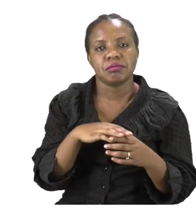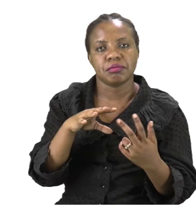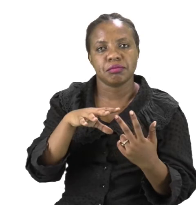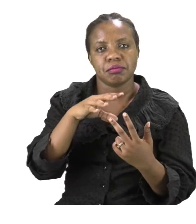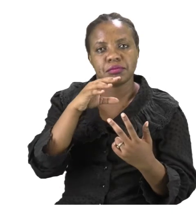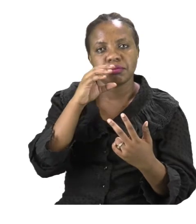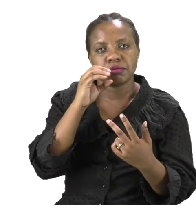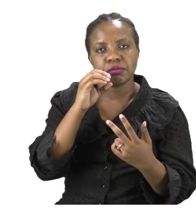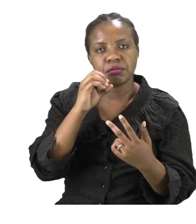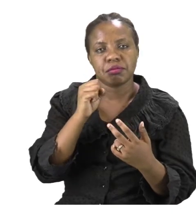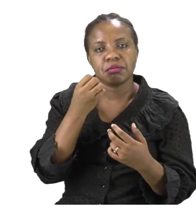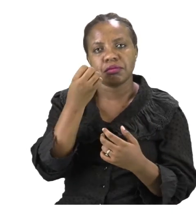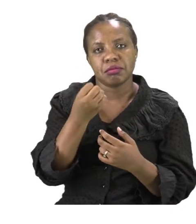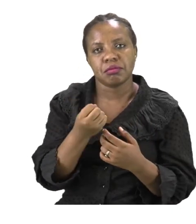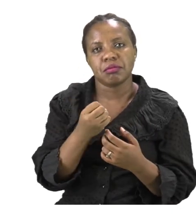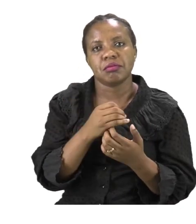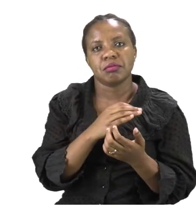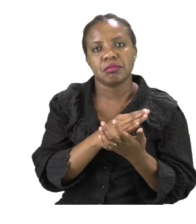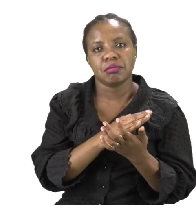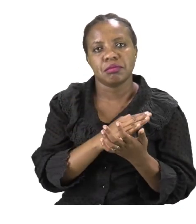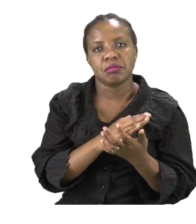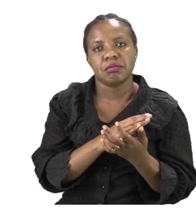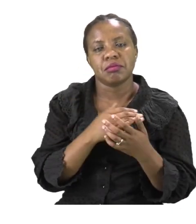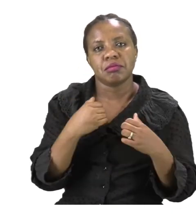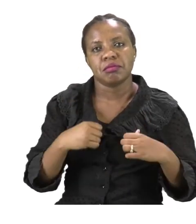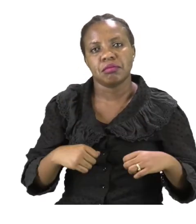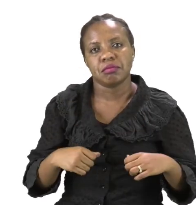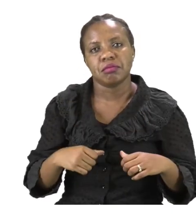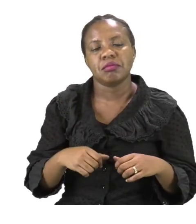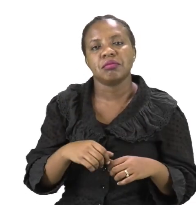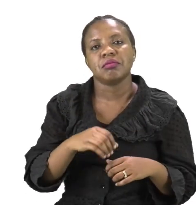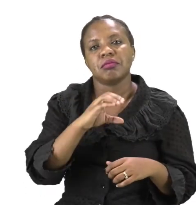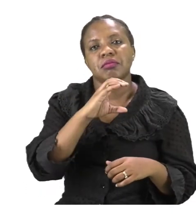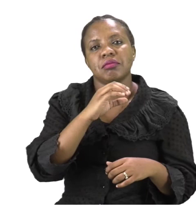Charlie gave them 15 minutes.